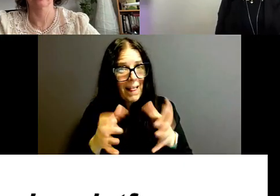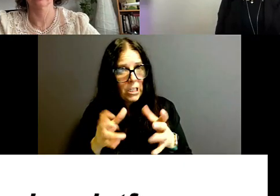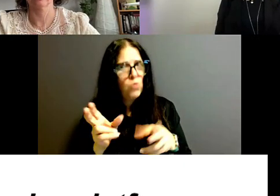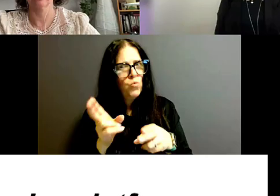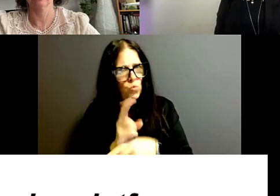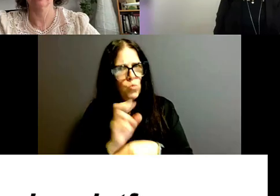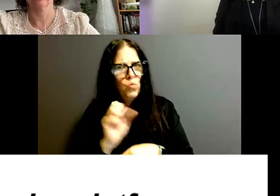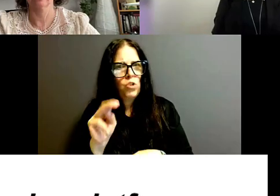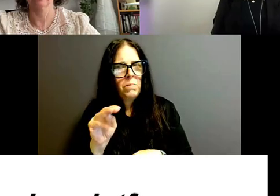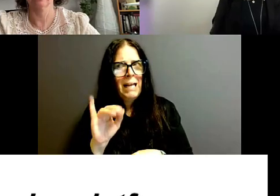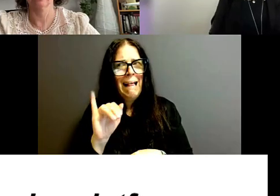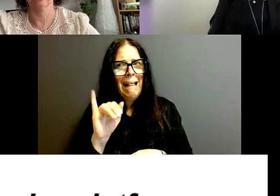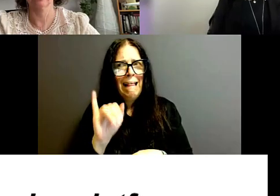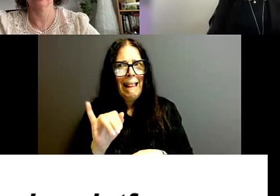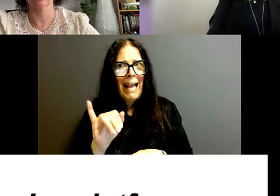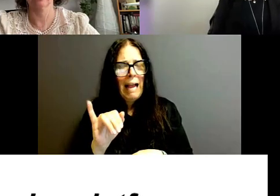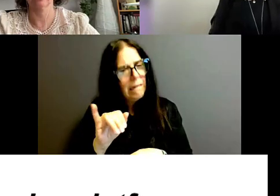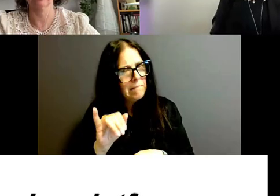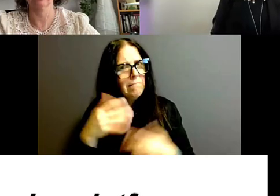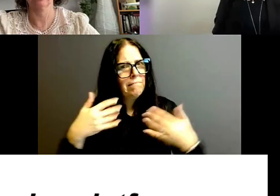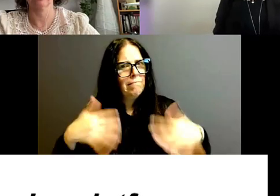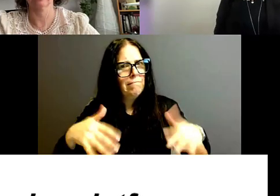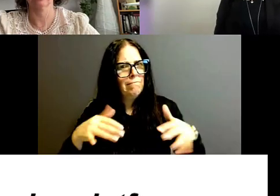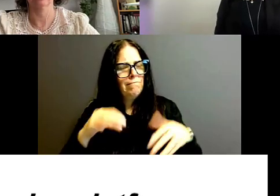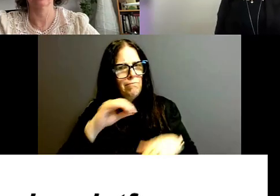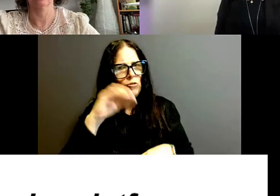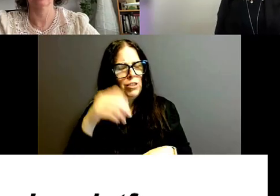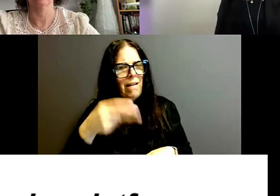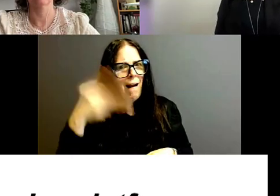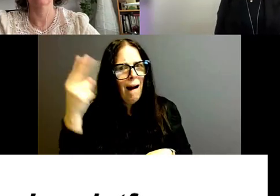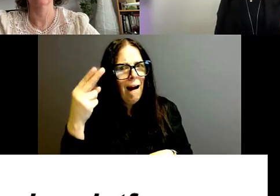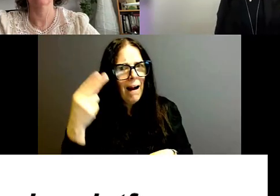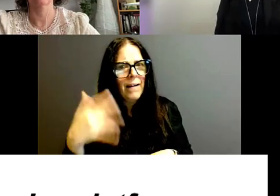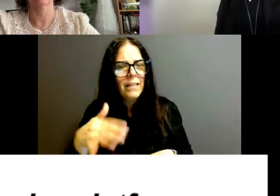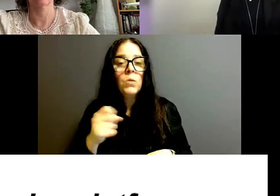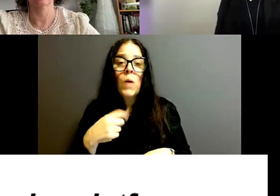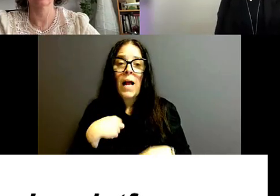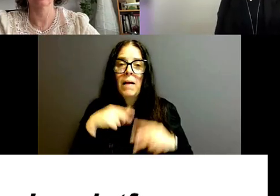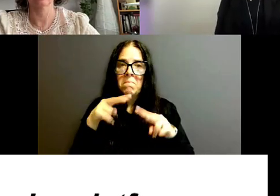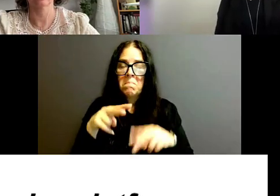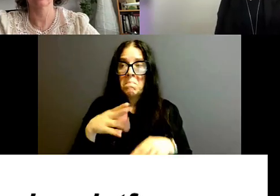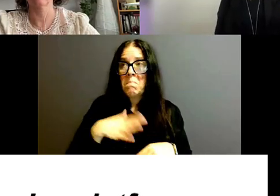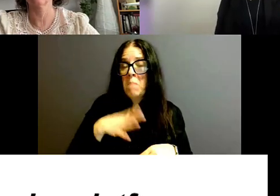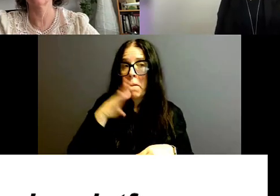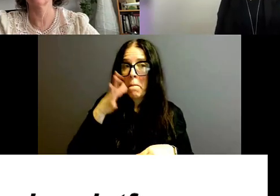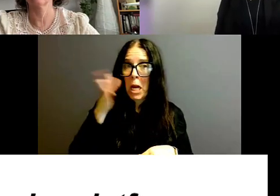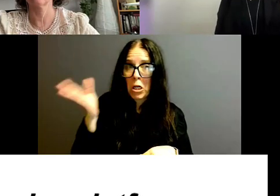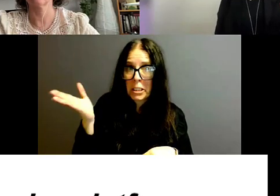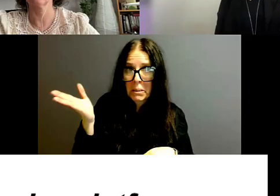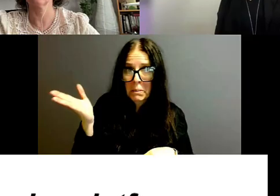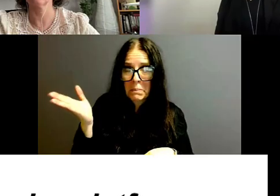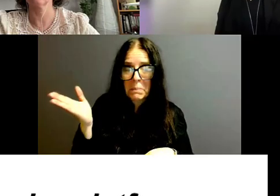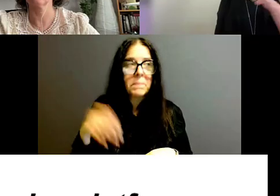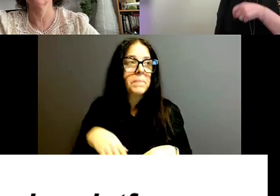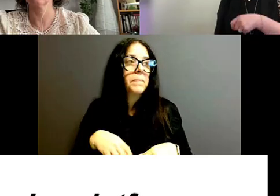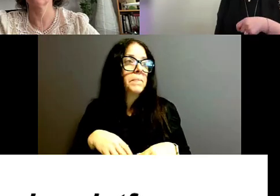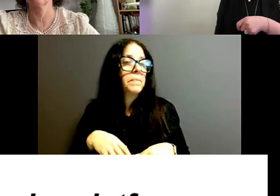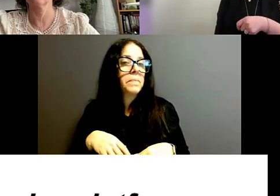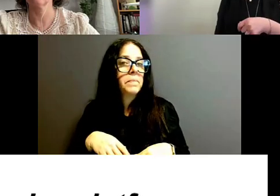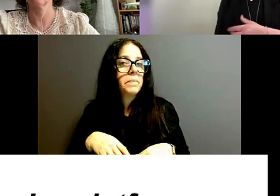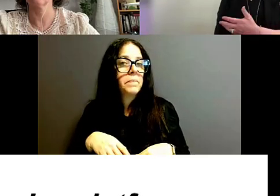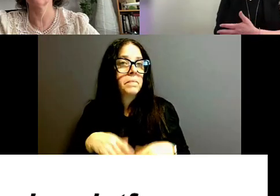a pretty big percentage of people. And I think of my parents and